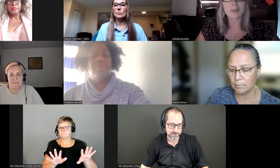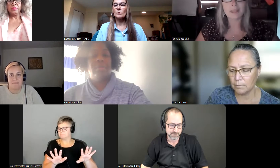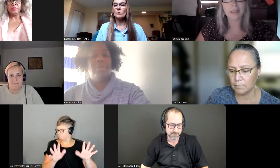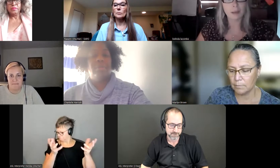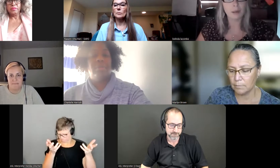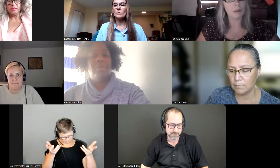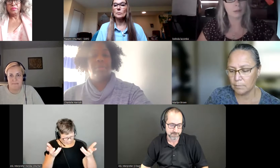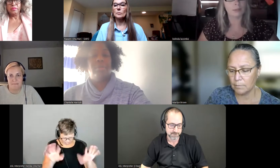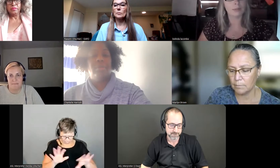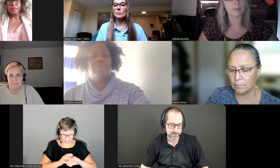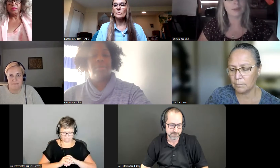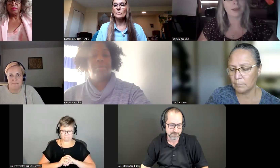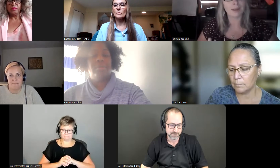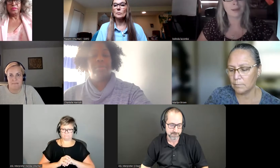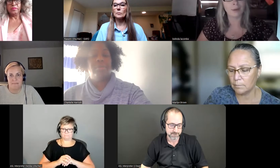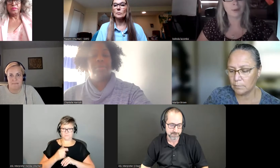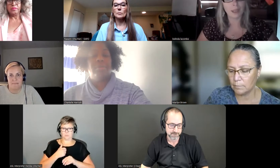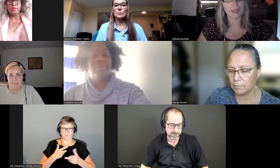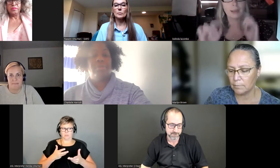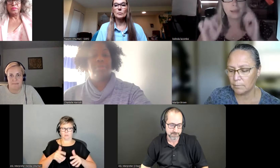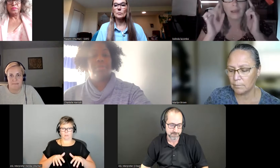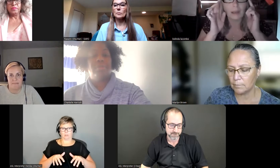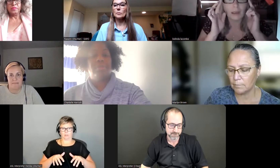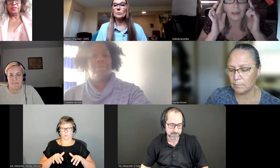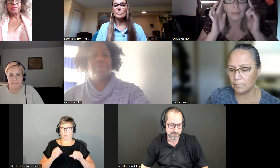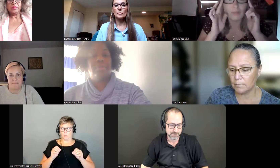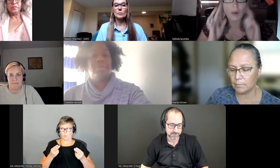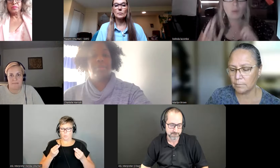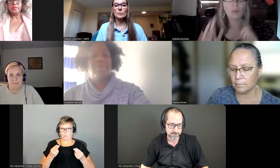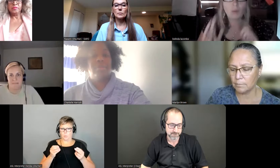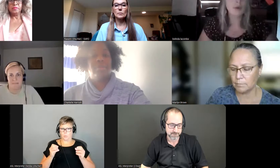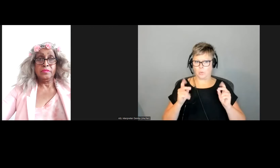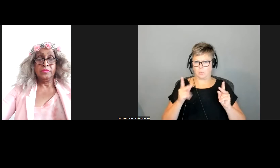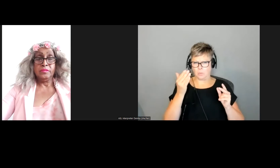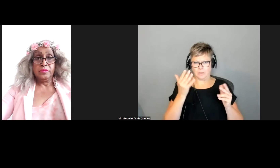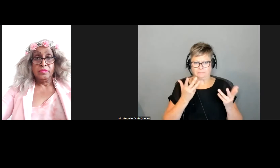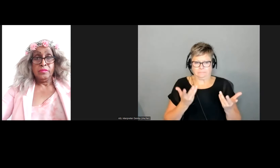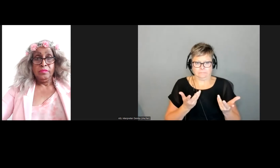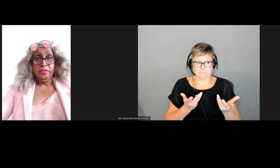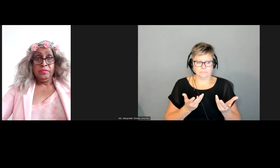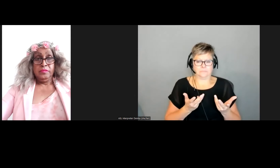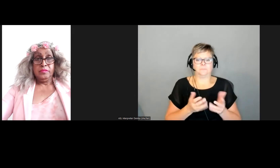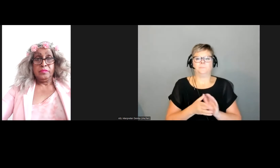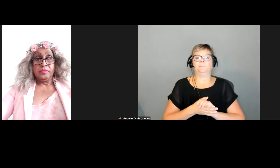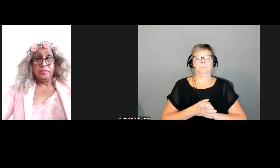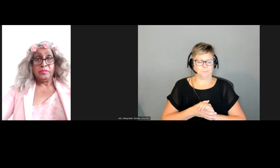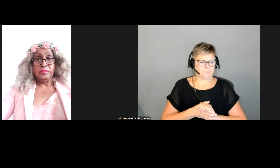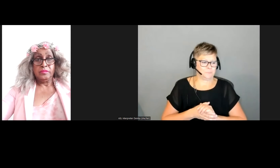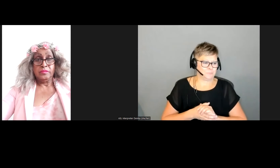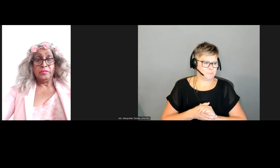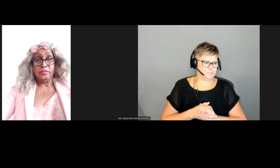And, you know, it's like, oh, okay. What we're interested in